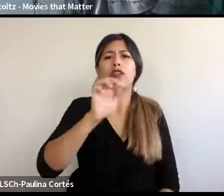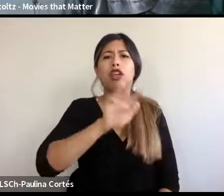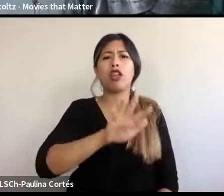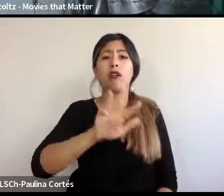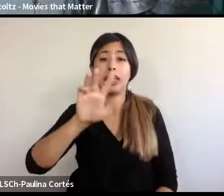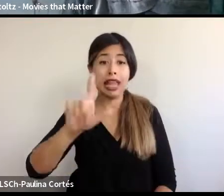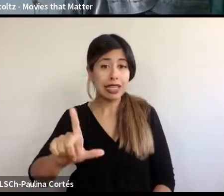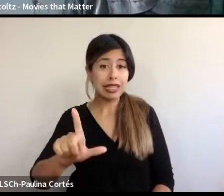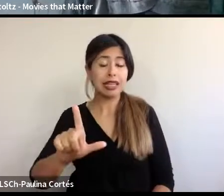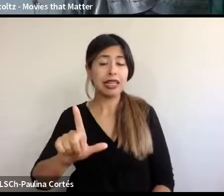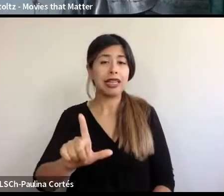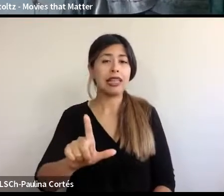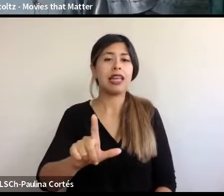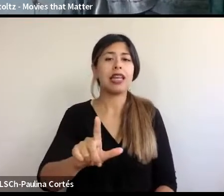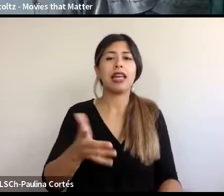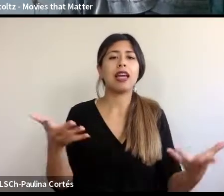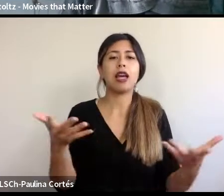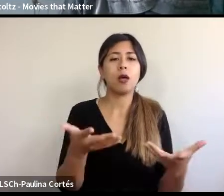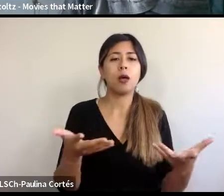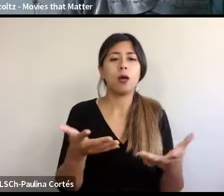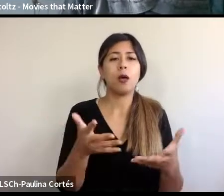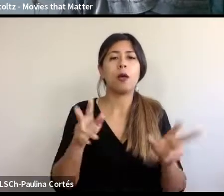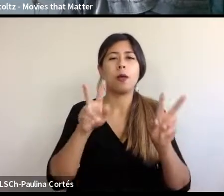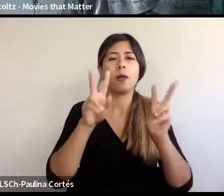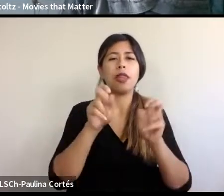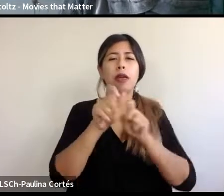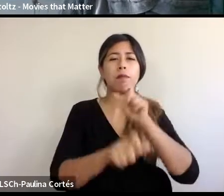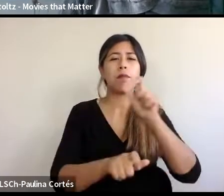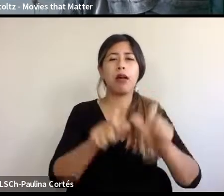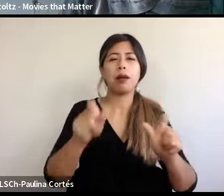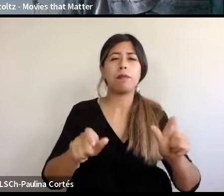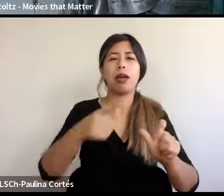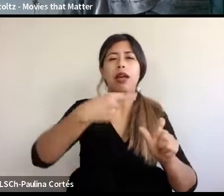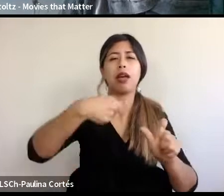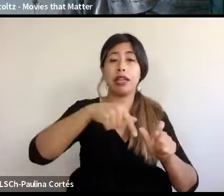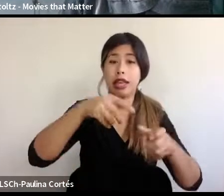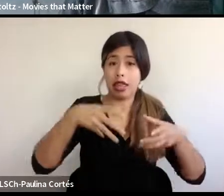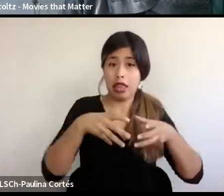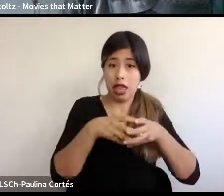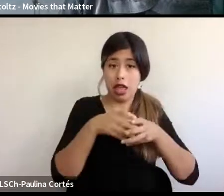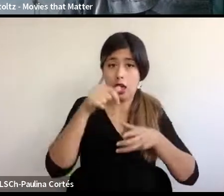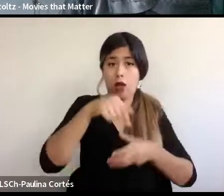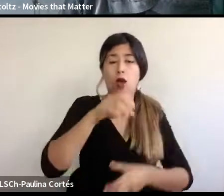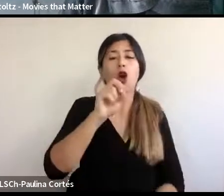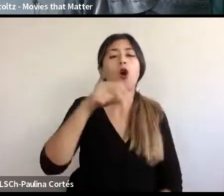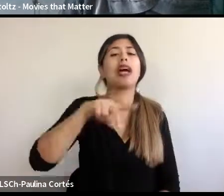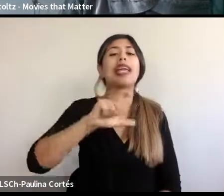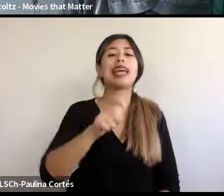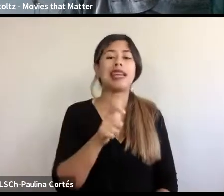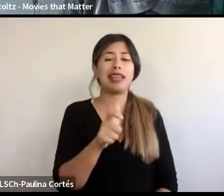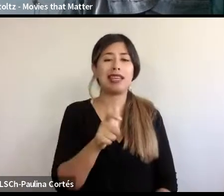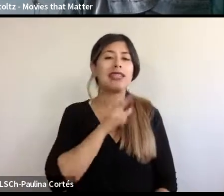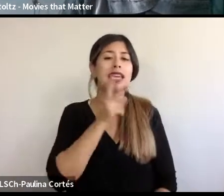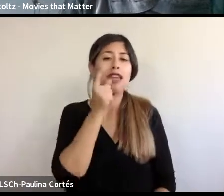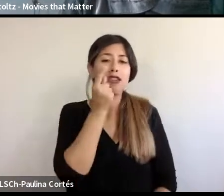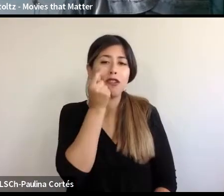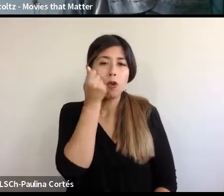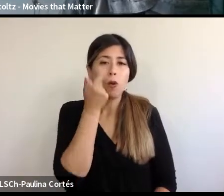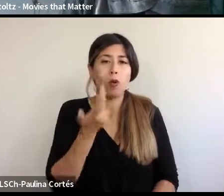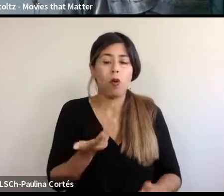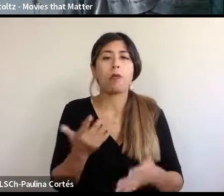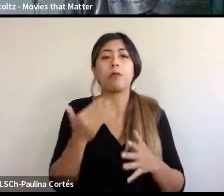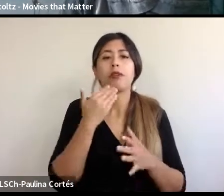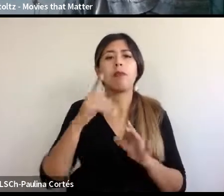with the People in Need organization. And now it has the next year will be the 24th edition of the festival.